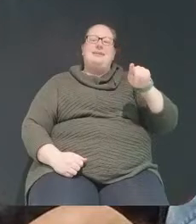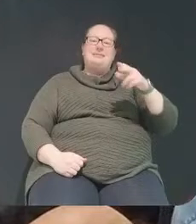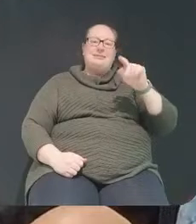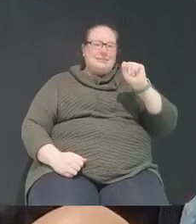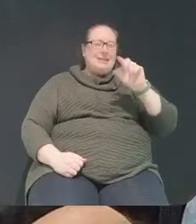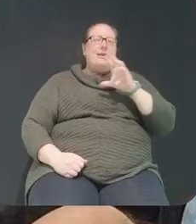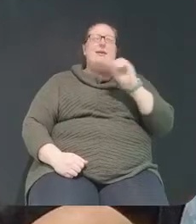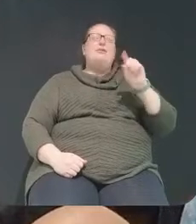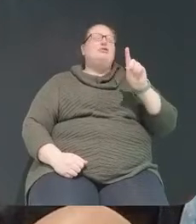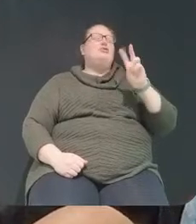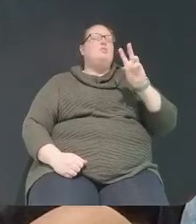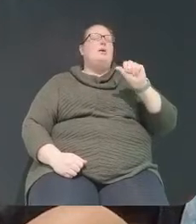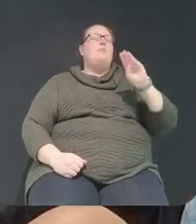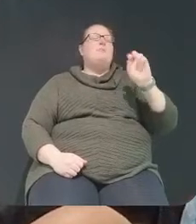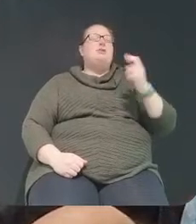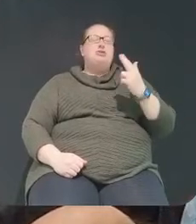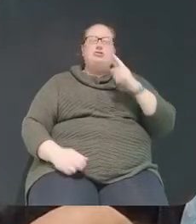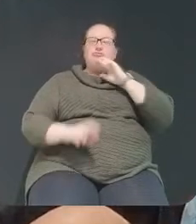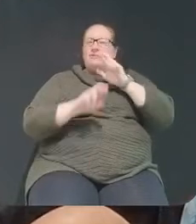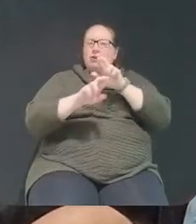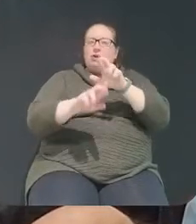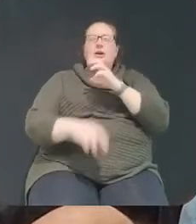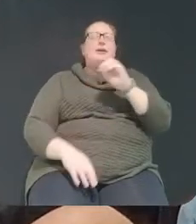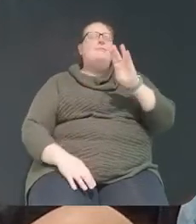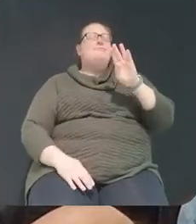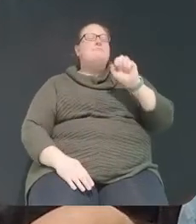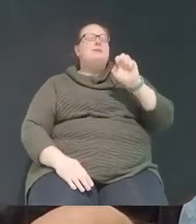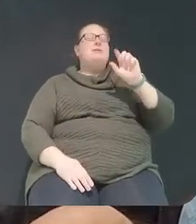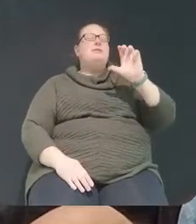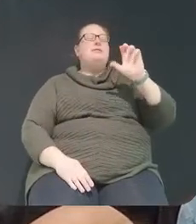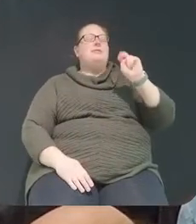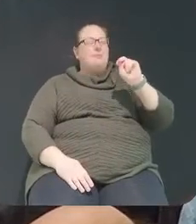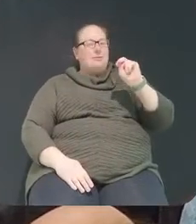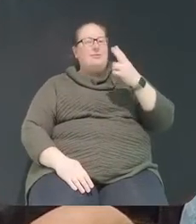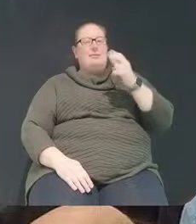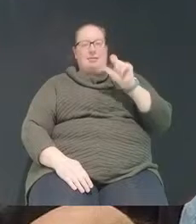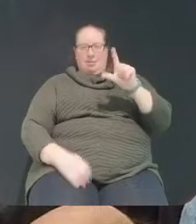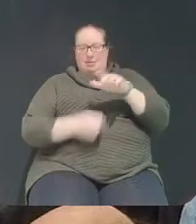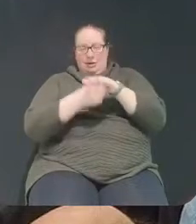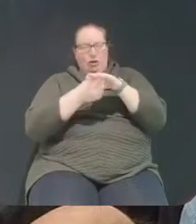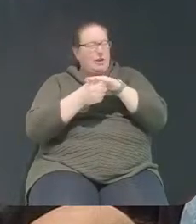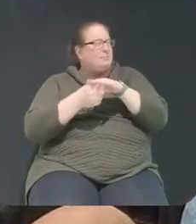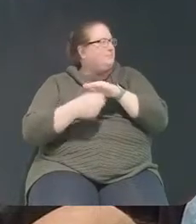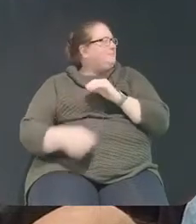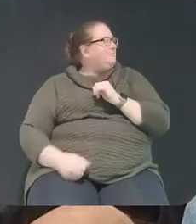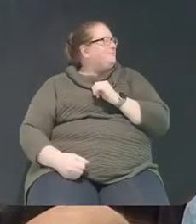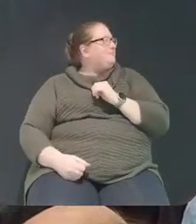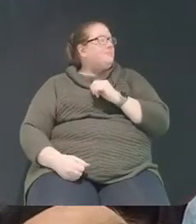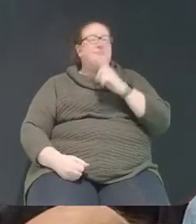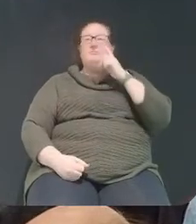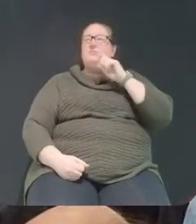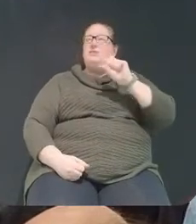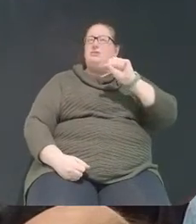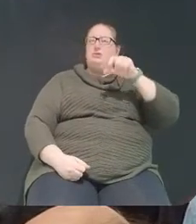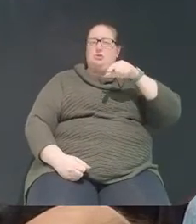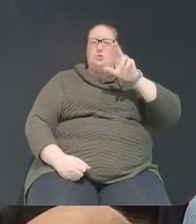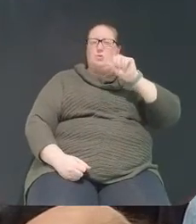River, and I think the Beacon Hill area as well is what I came across. In terms of squatters'